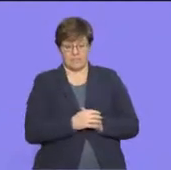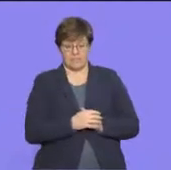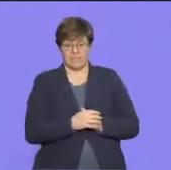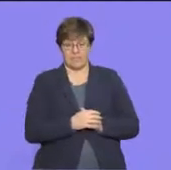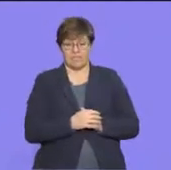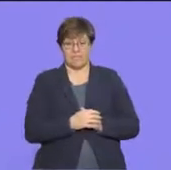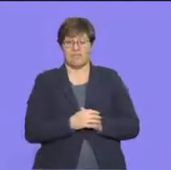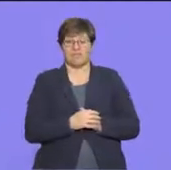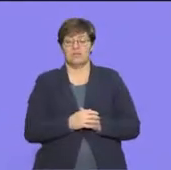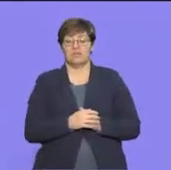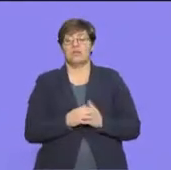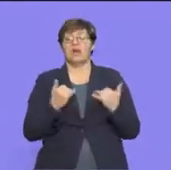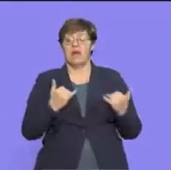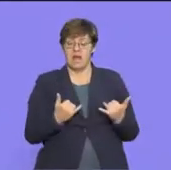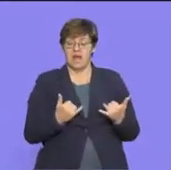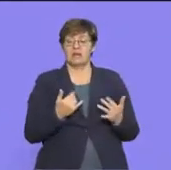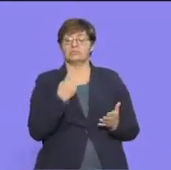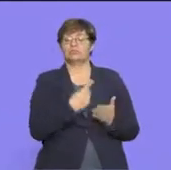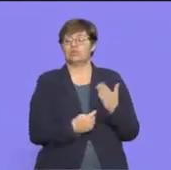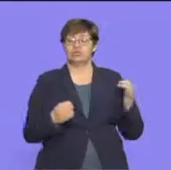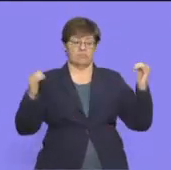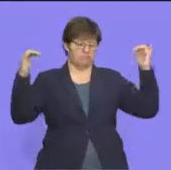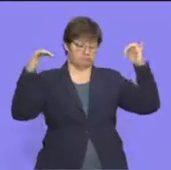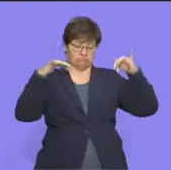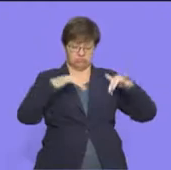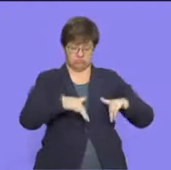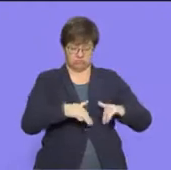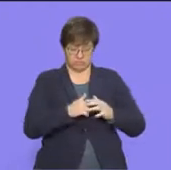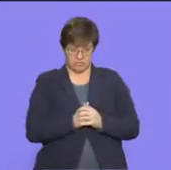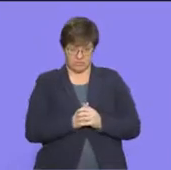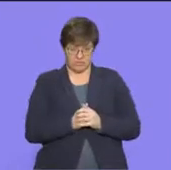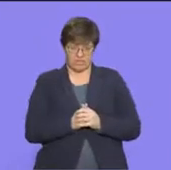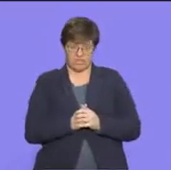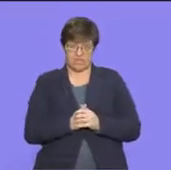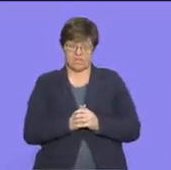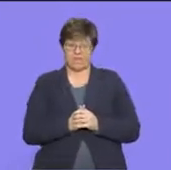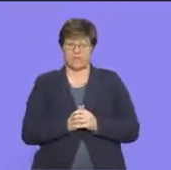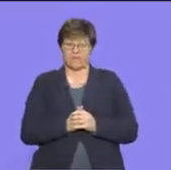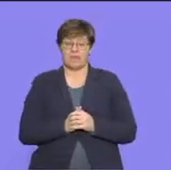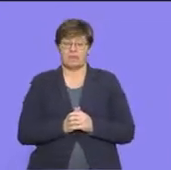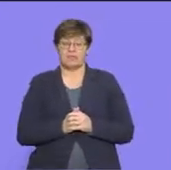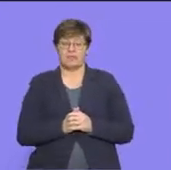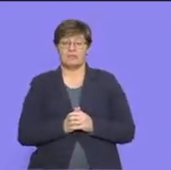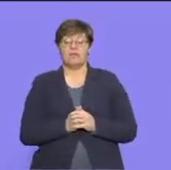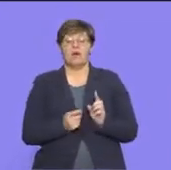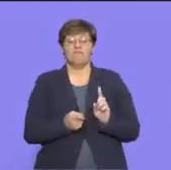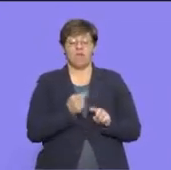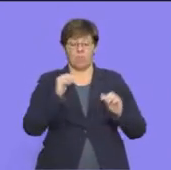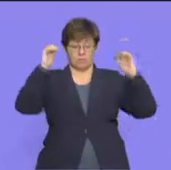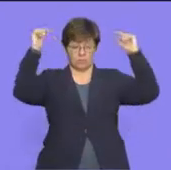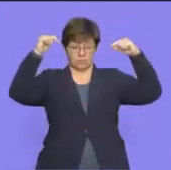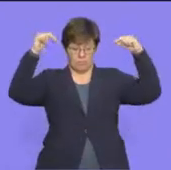relaxed, and it can just flow in. Then what happens is I need to get it from the